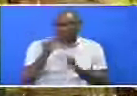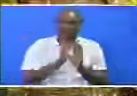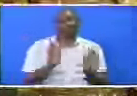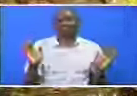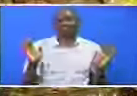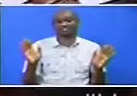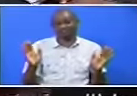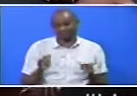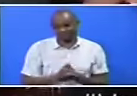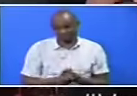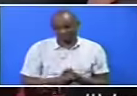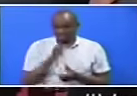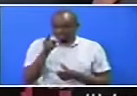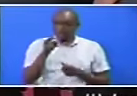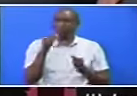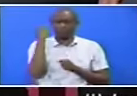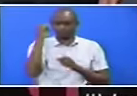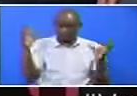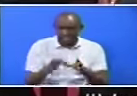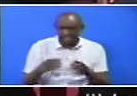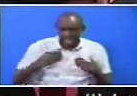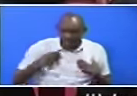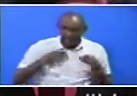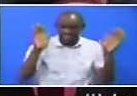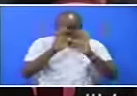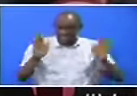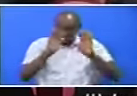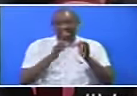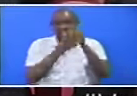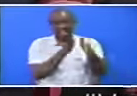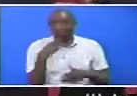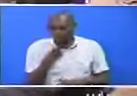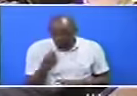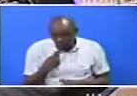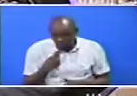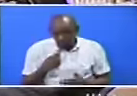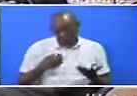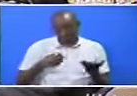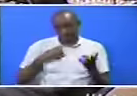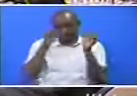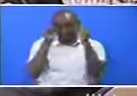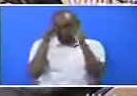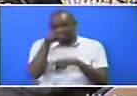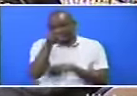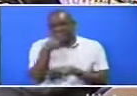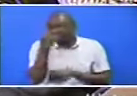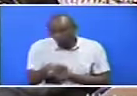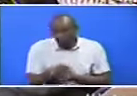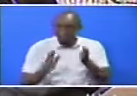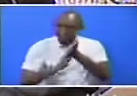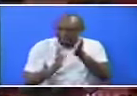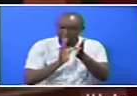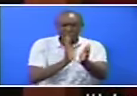Uhuru Kenyatta. The party leader and Kirinyaga gubernatorial aspirant Martha Karua would sing praises